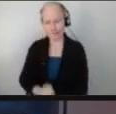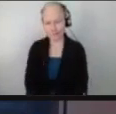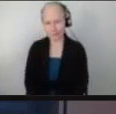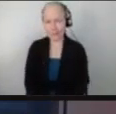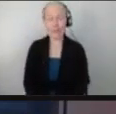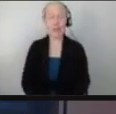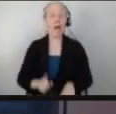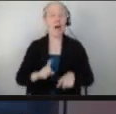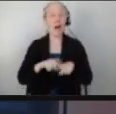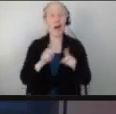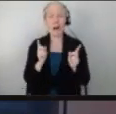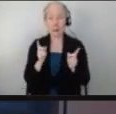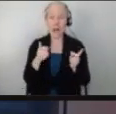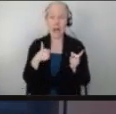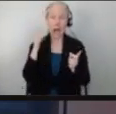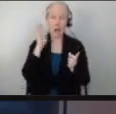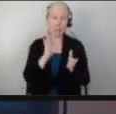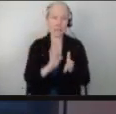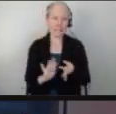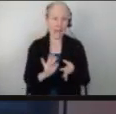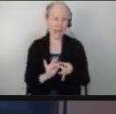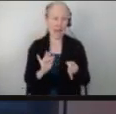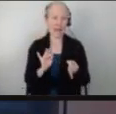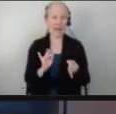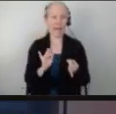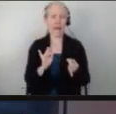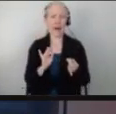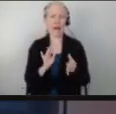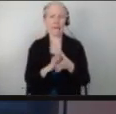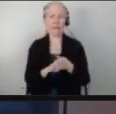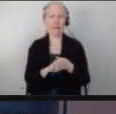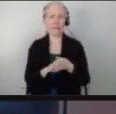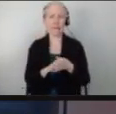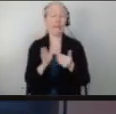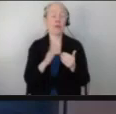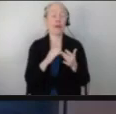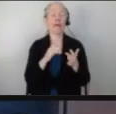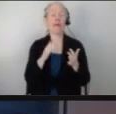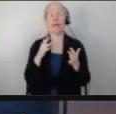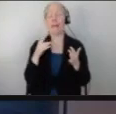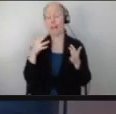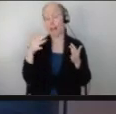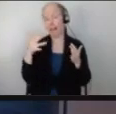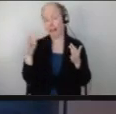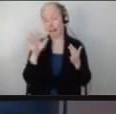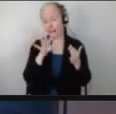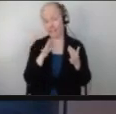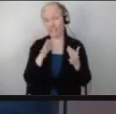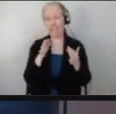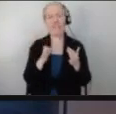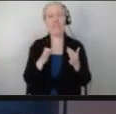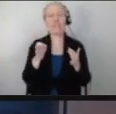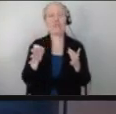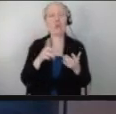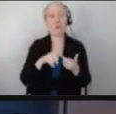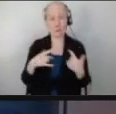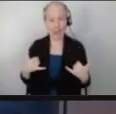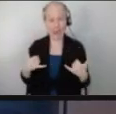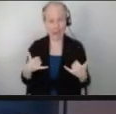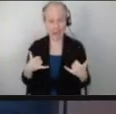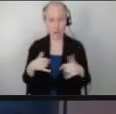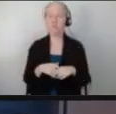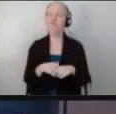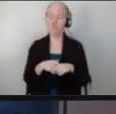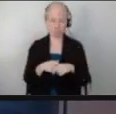But I will say, so fast forward to where we are today, right? It is up to each of us